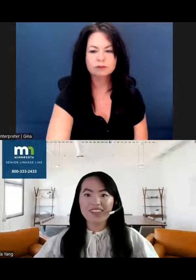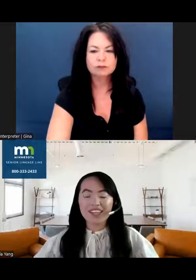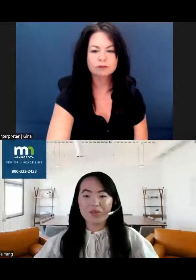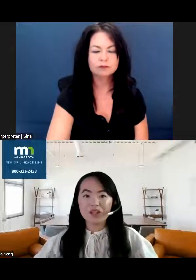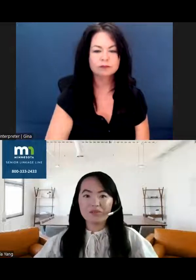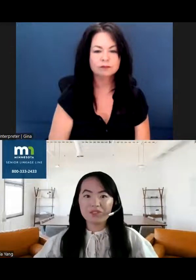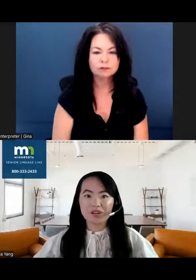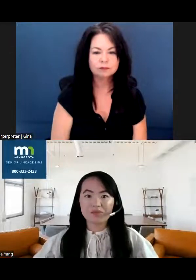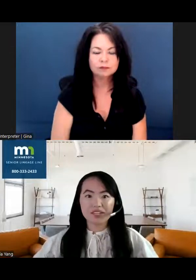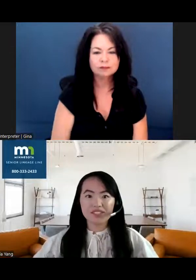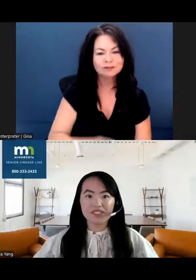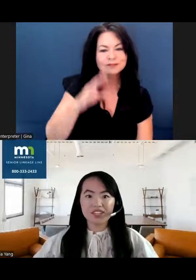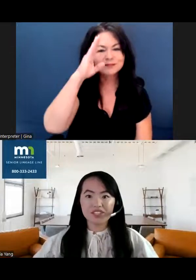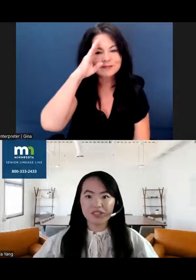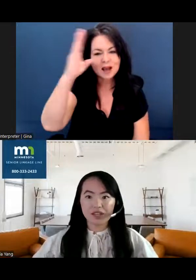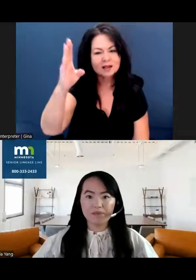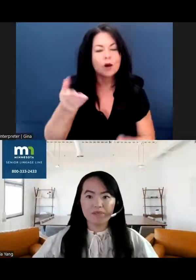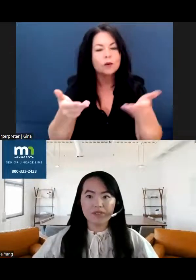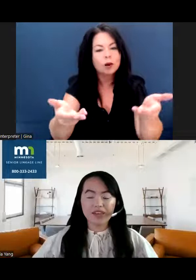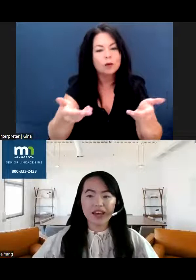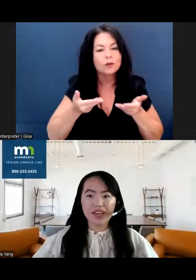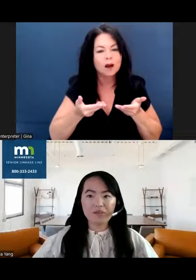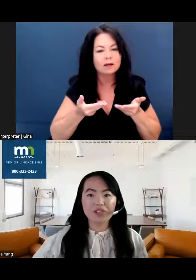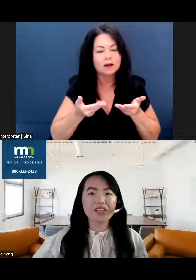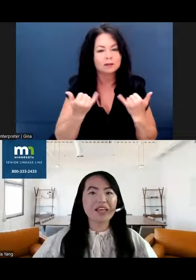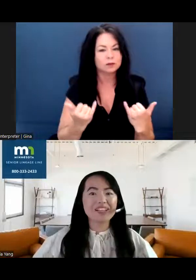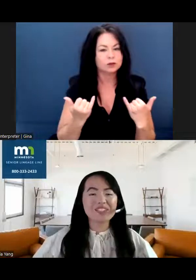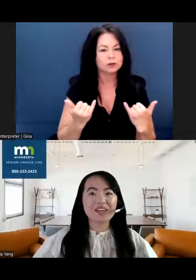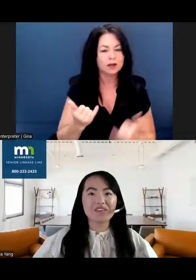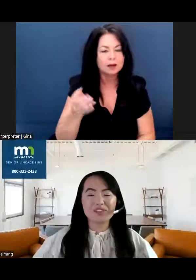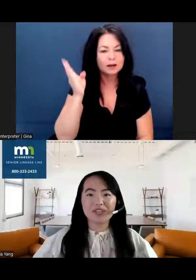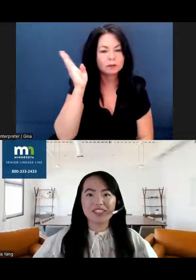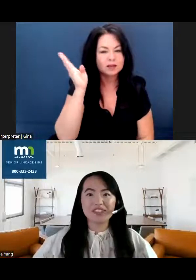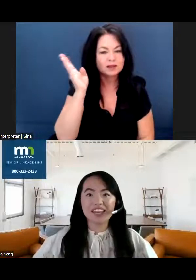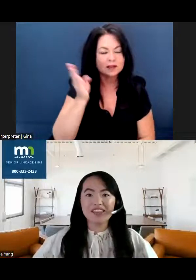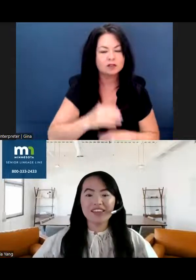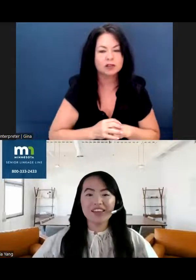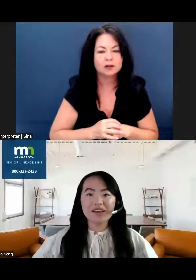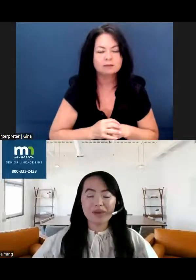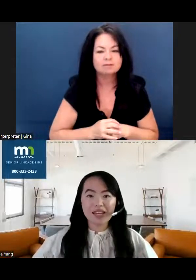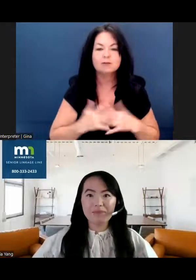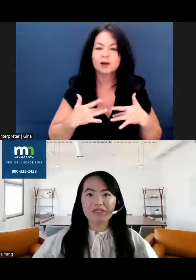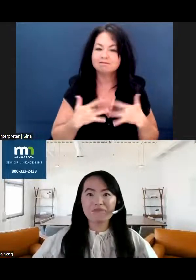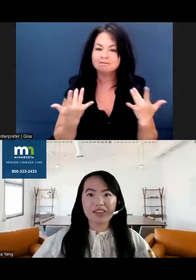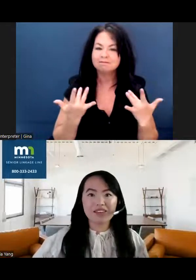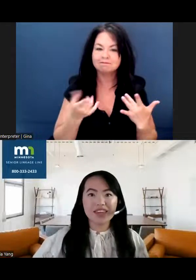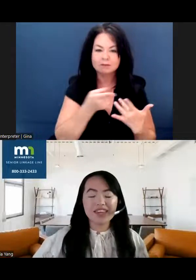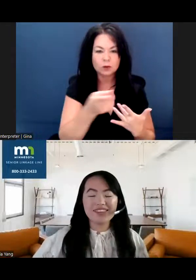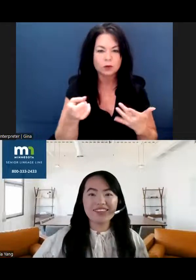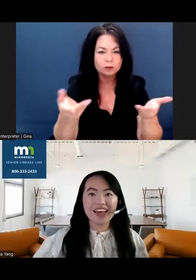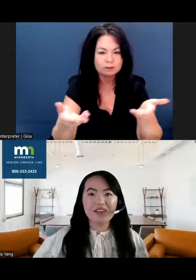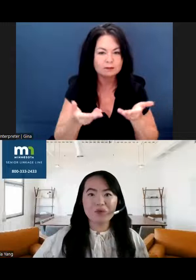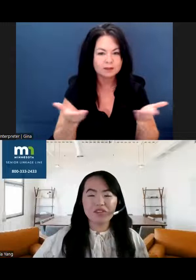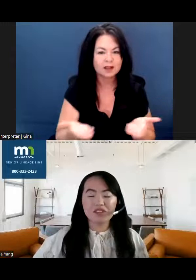Hello, and welcome to our presentation today. I am really glad to have you join us today. My name is Mayla